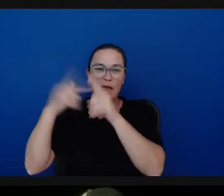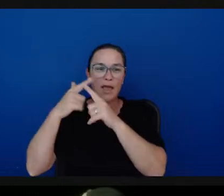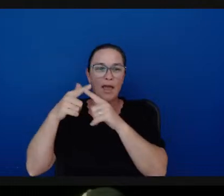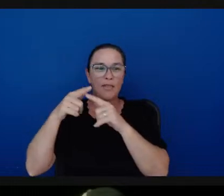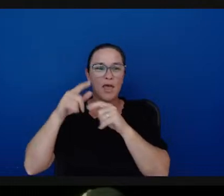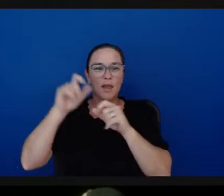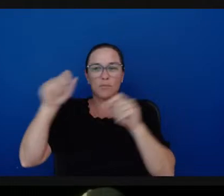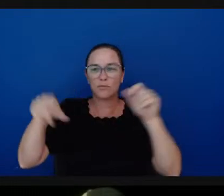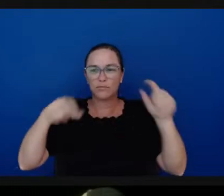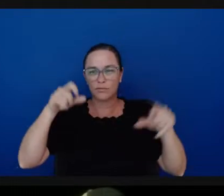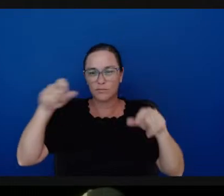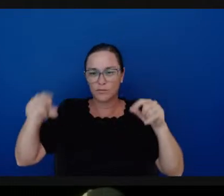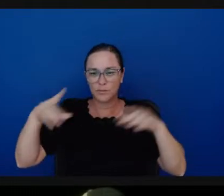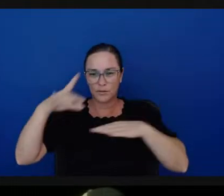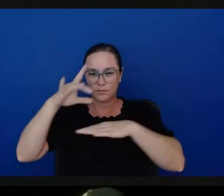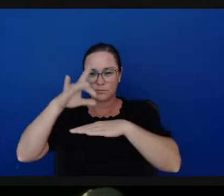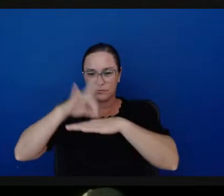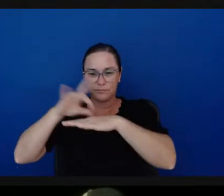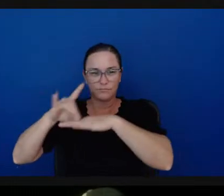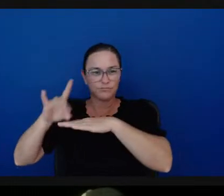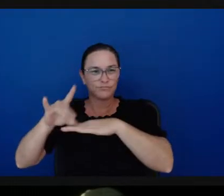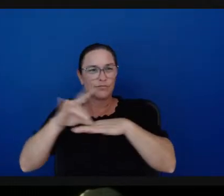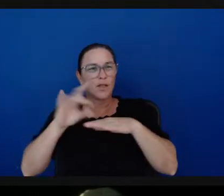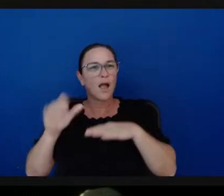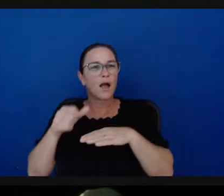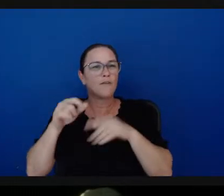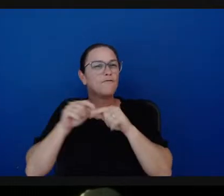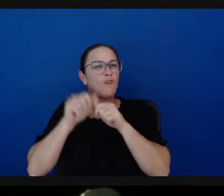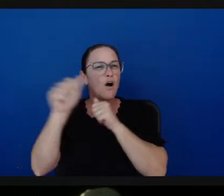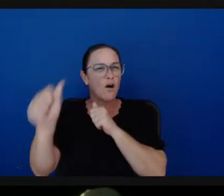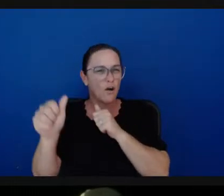away places and than most of the other stuff that comes out of the volcano.